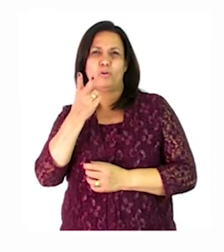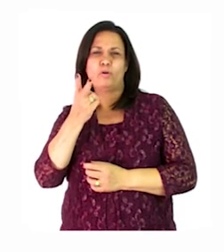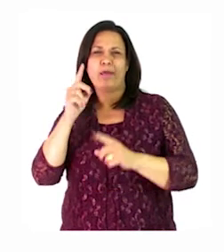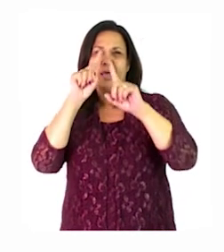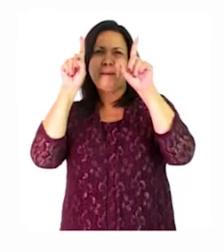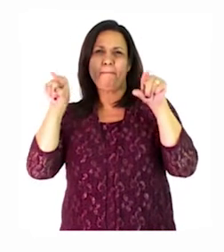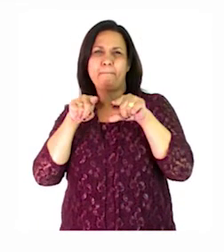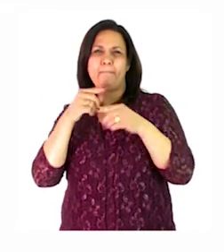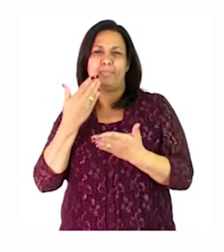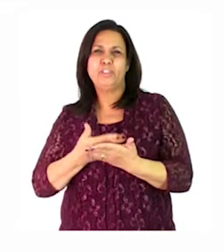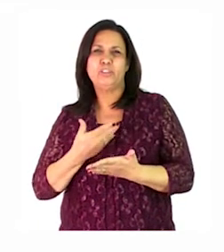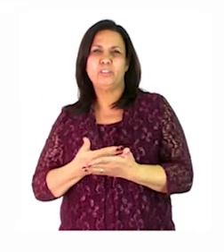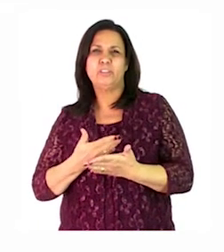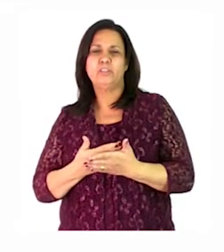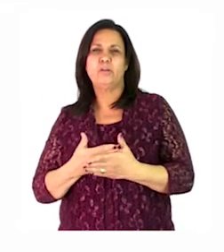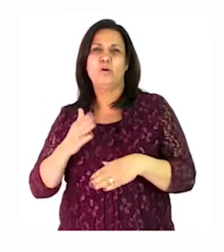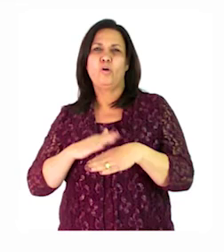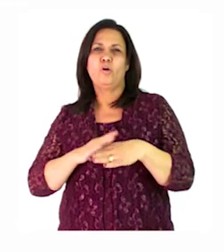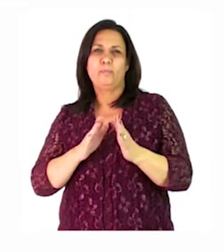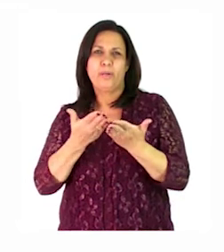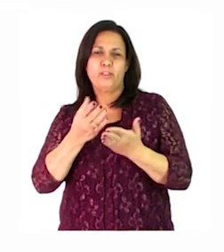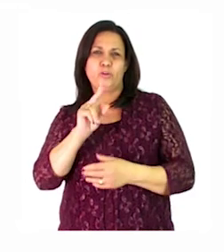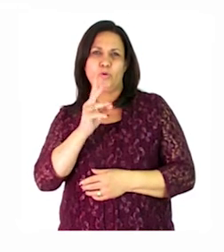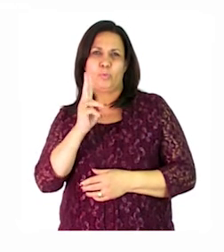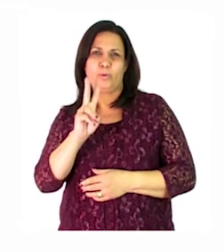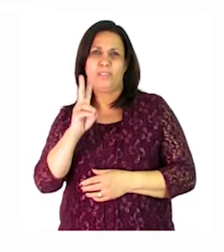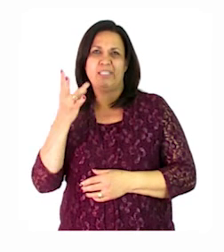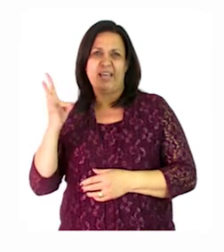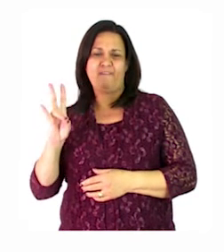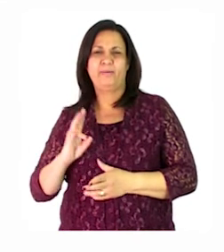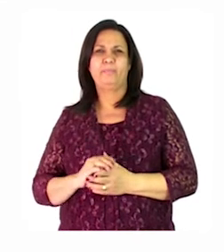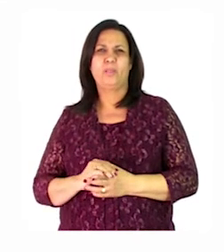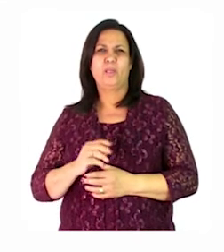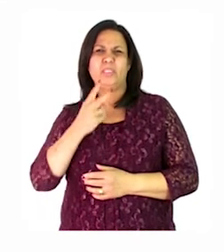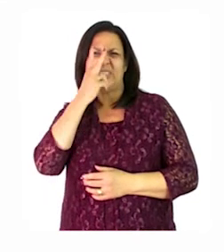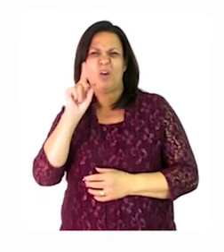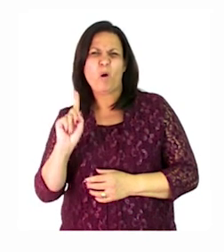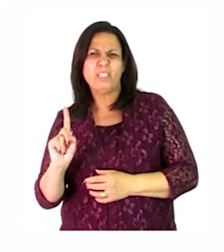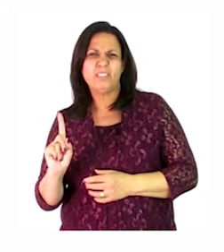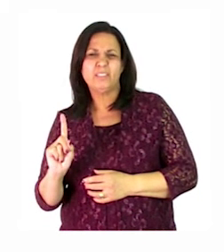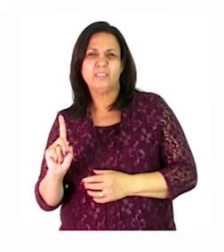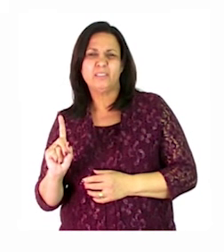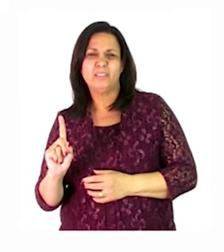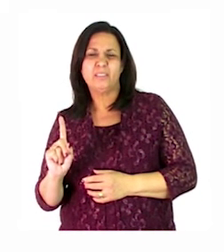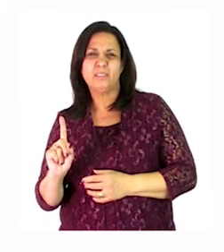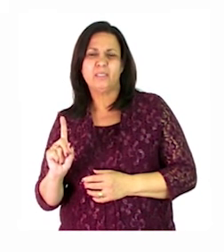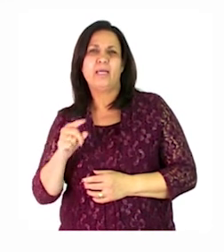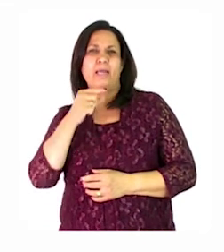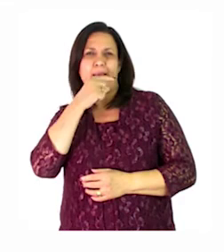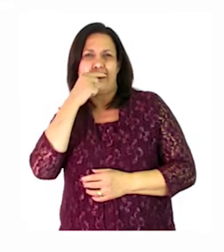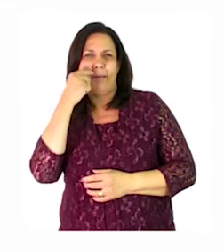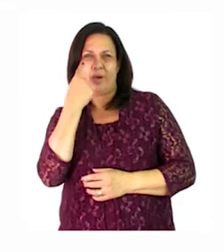pictures on page 27. What can we see? Let's name